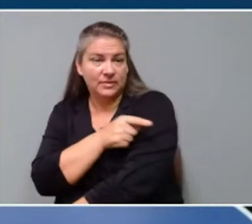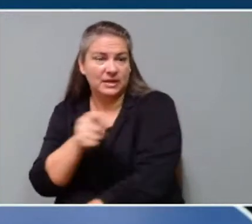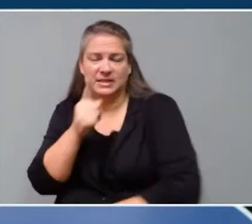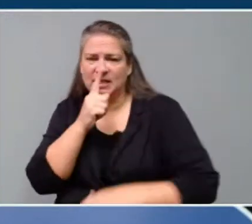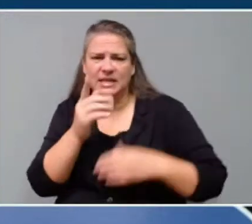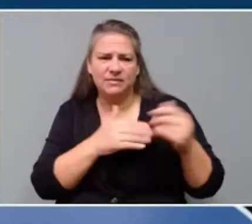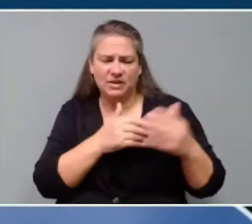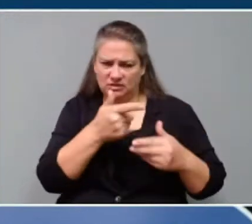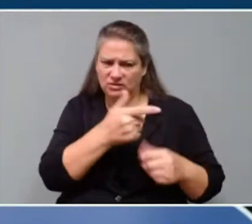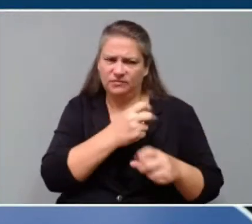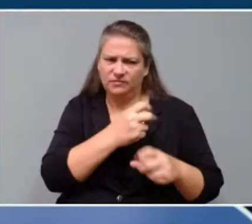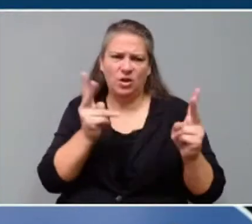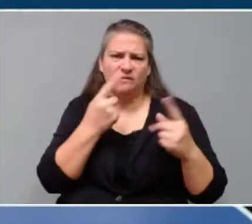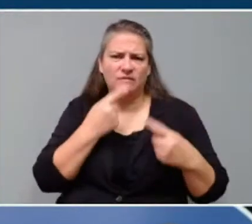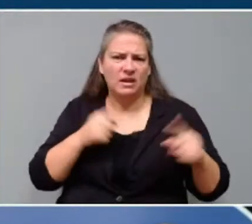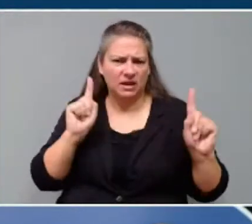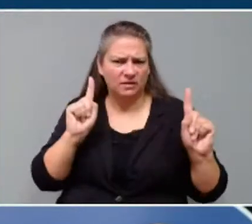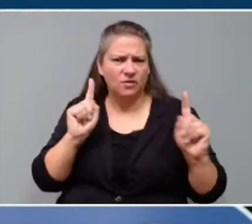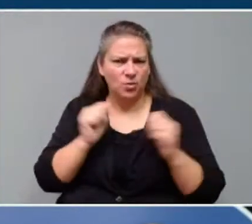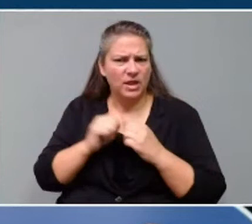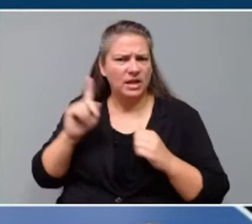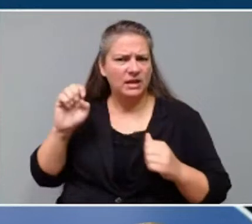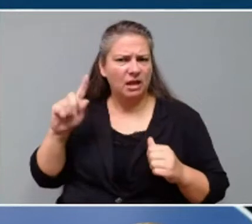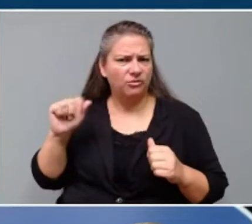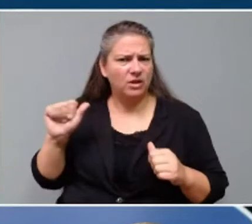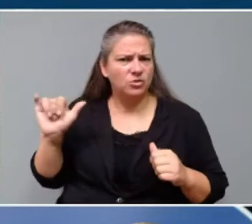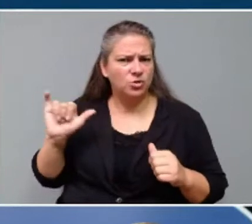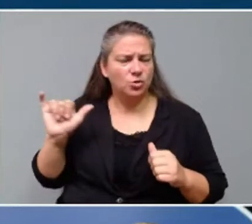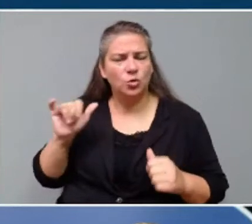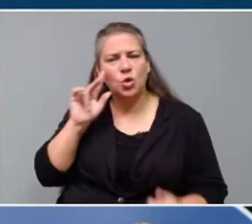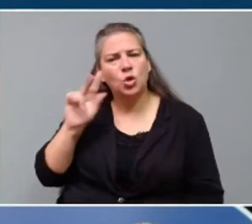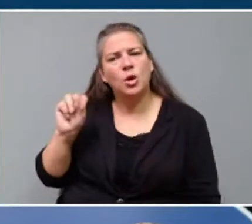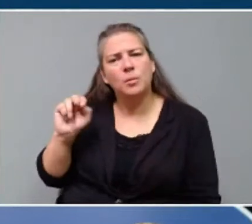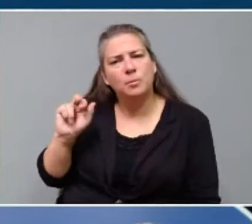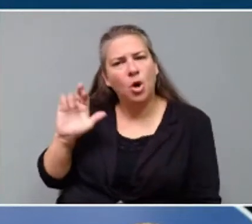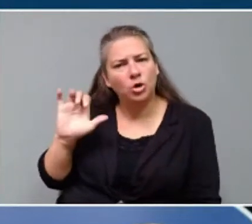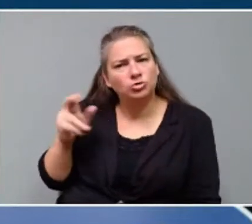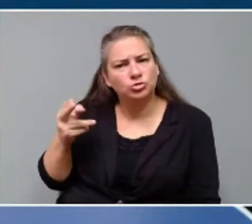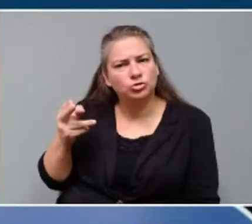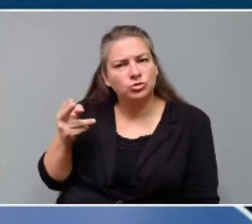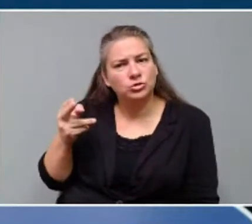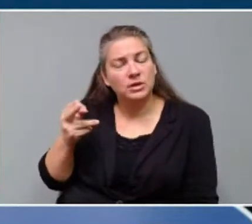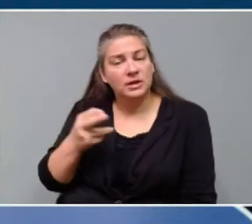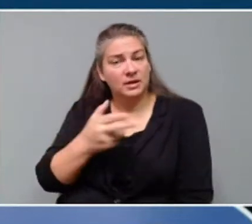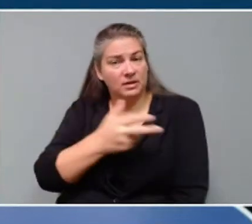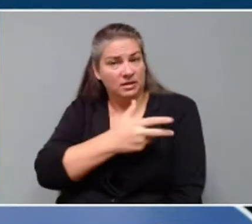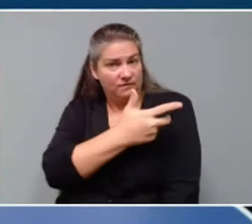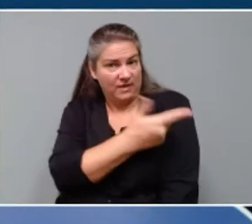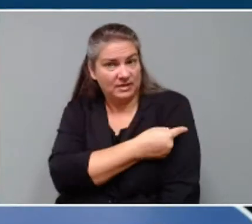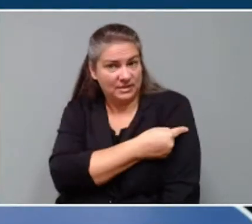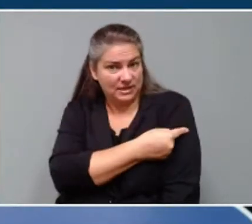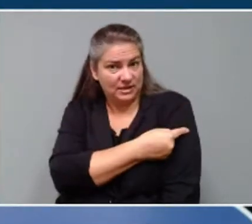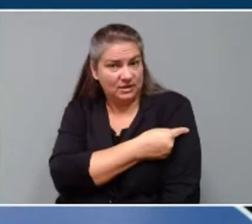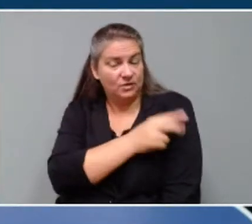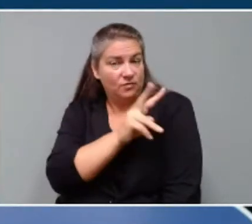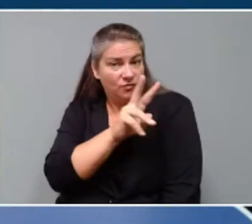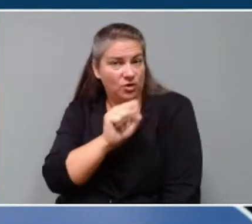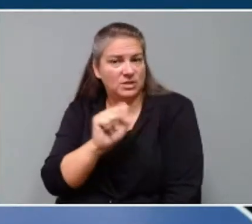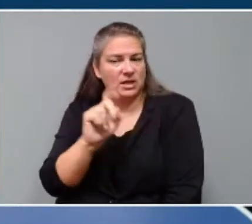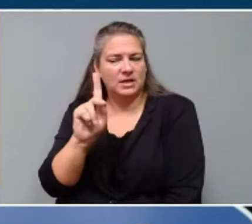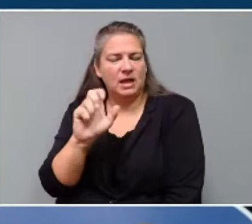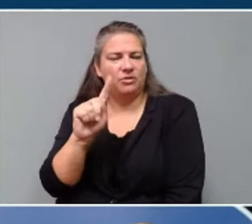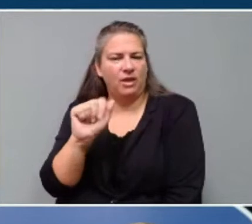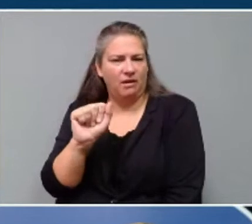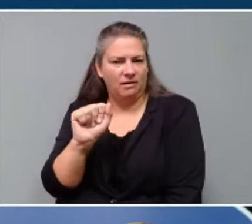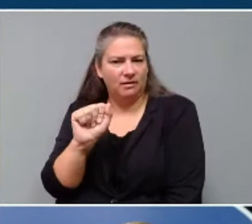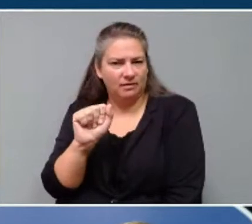in March, and this was really the vaccine versus the Delta variant. You